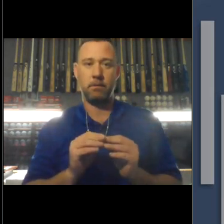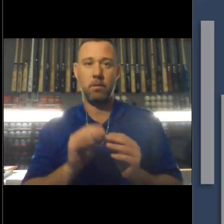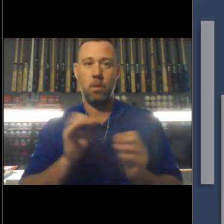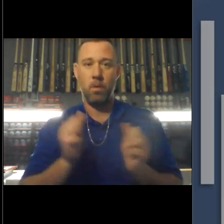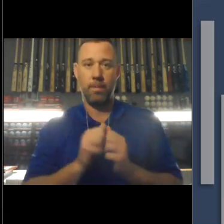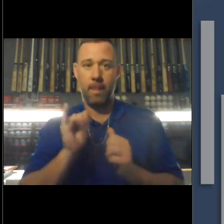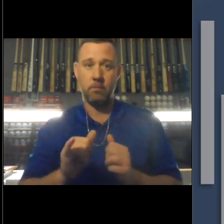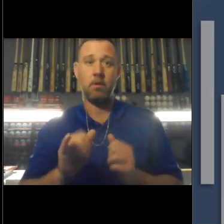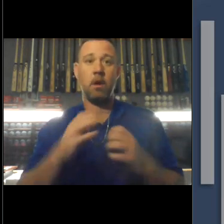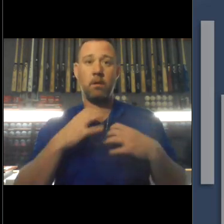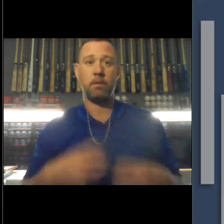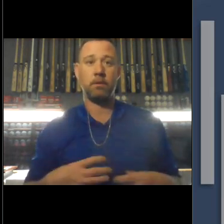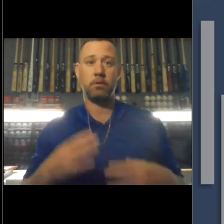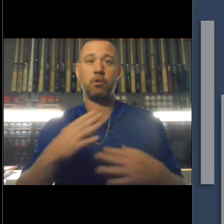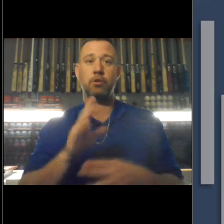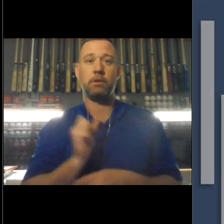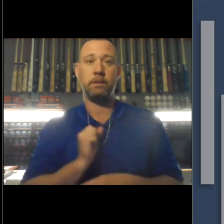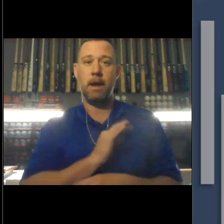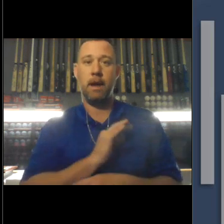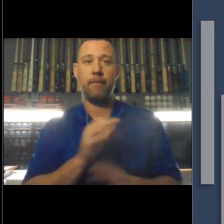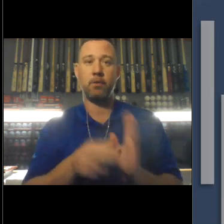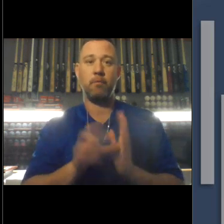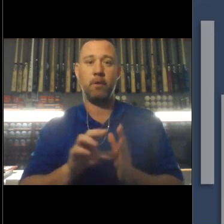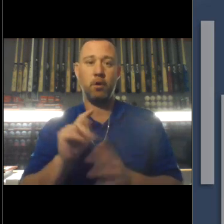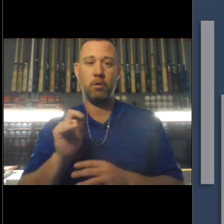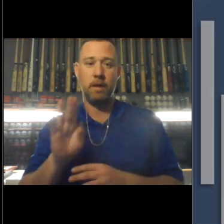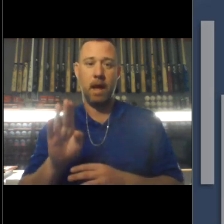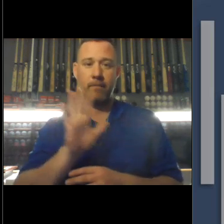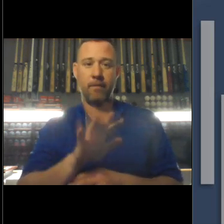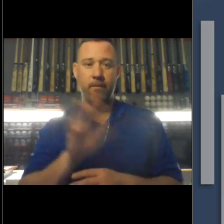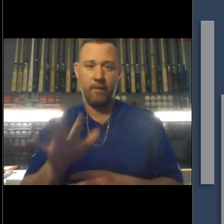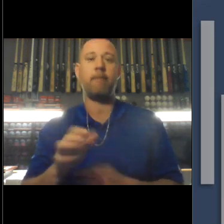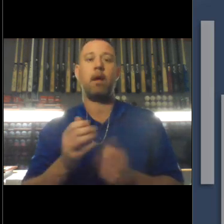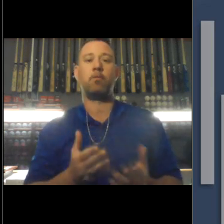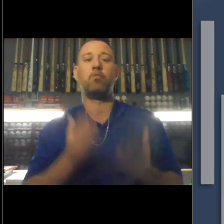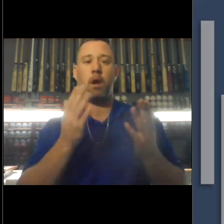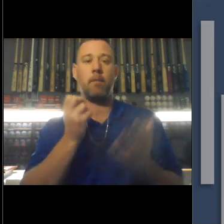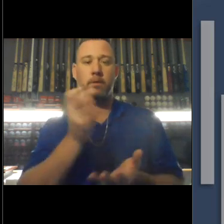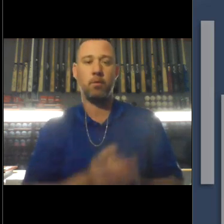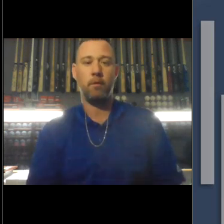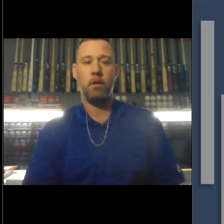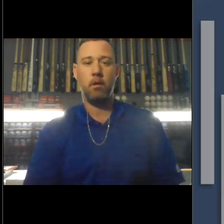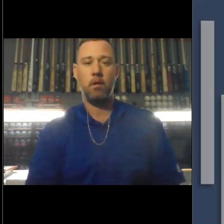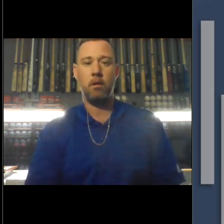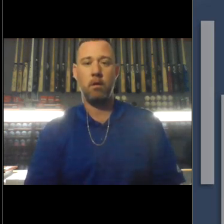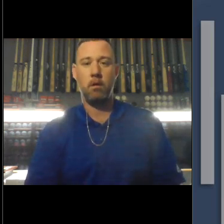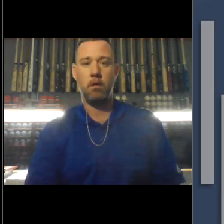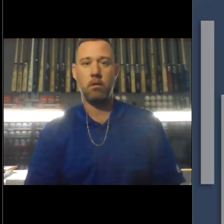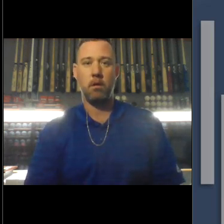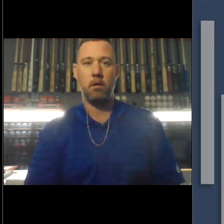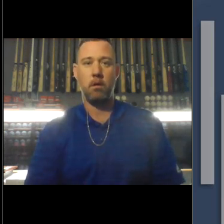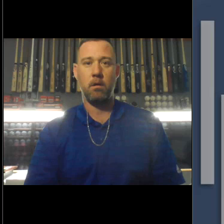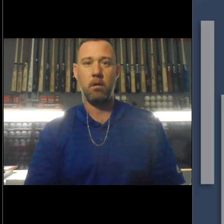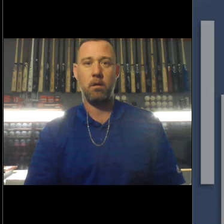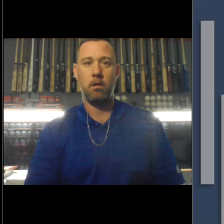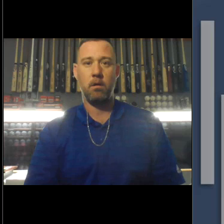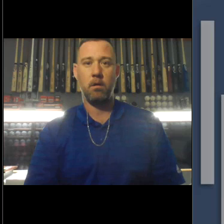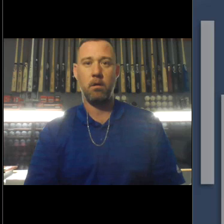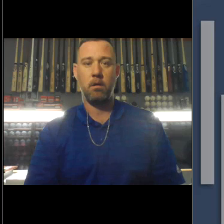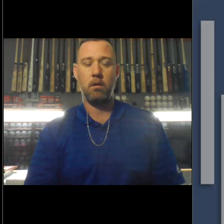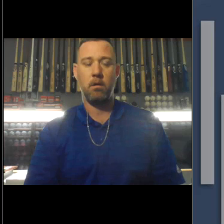said, commissioners, staff has reviewed tab 55 and recommends approval. Do we have any public comment? I see none at this time. Thank